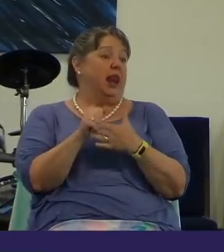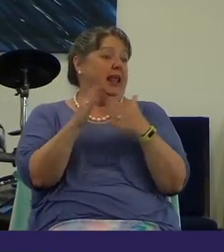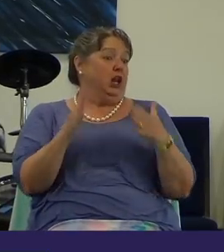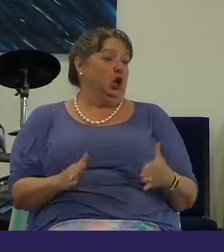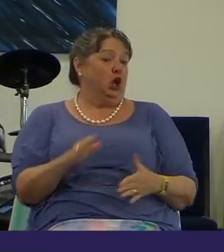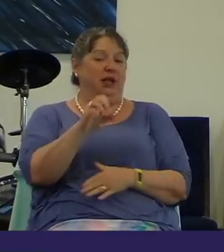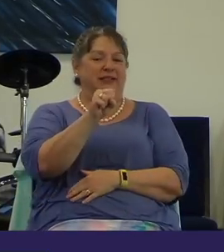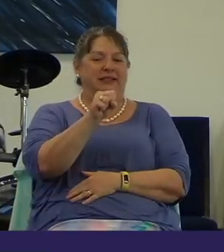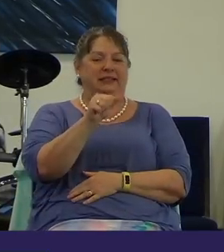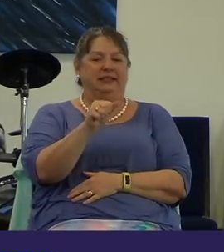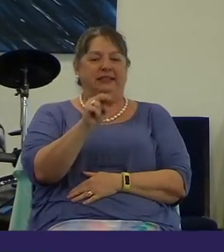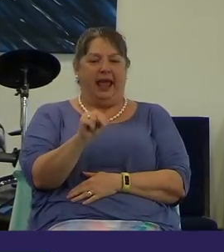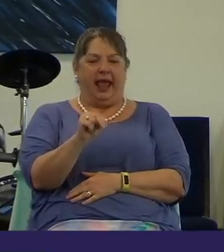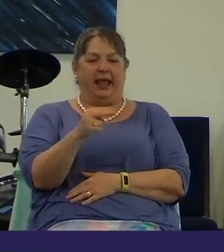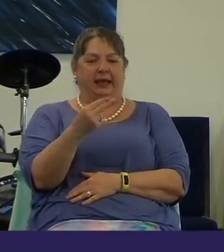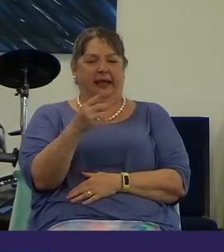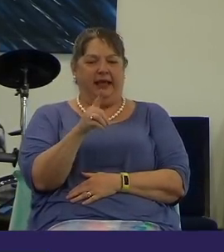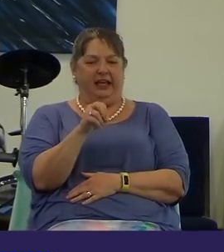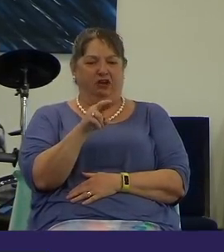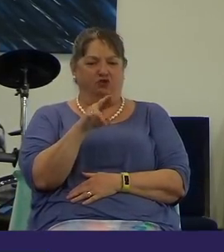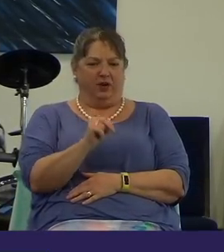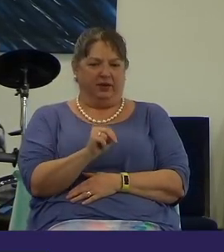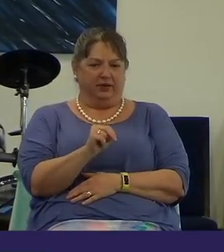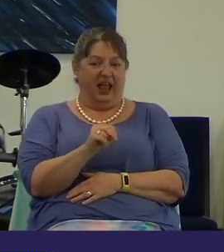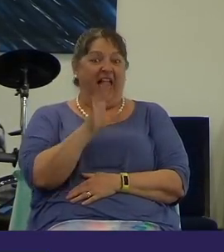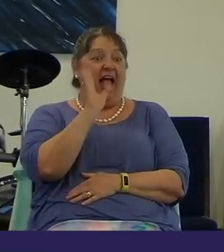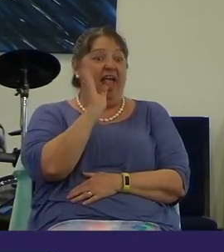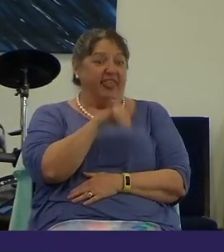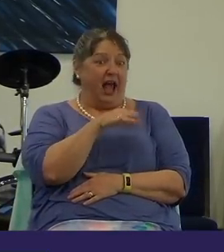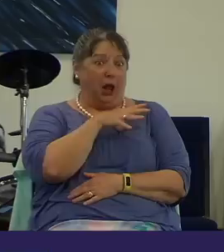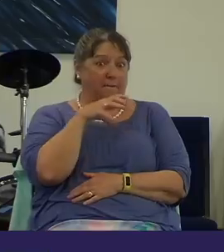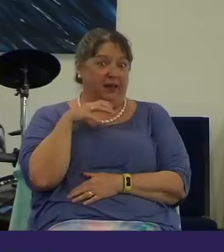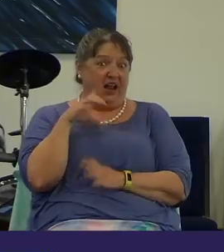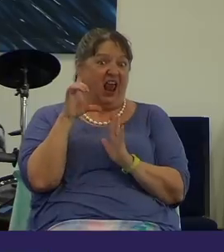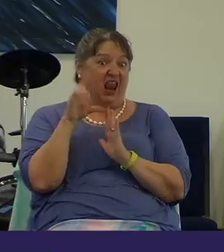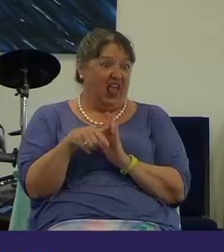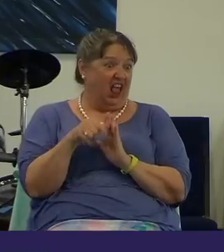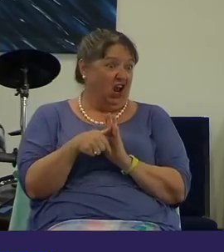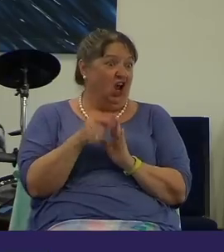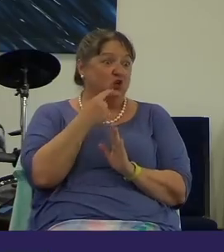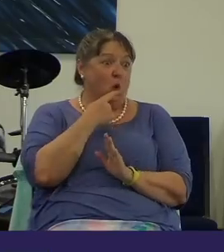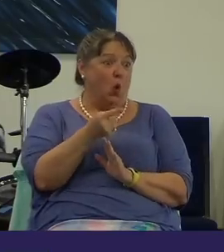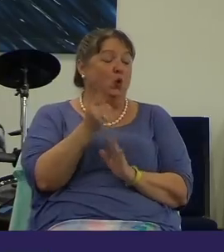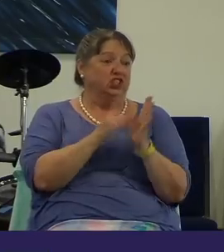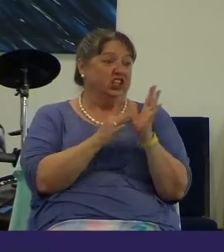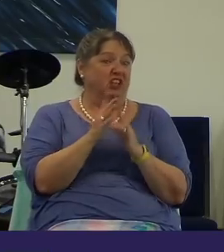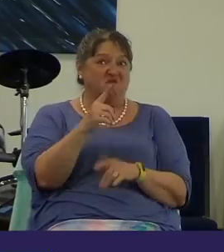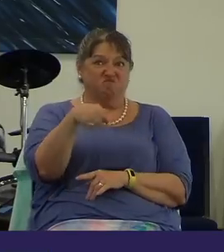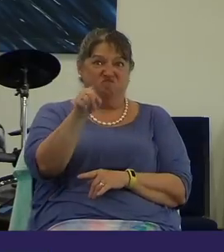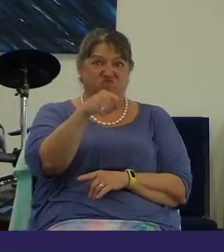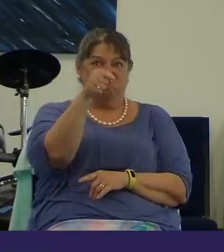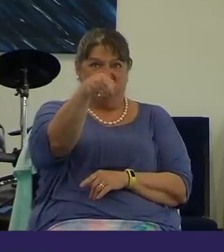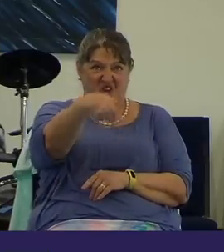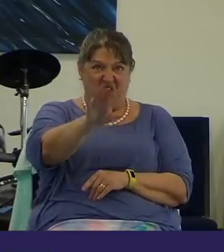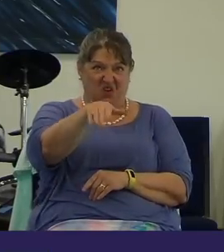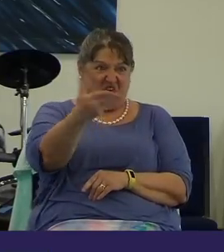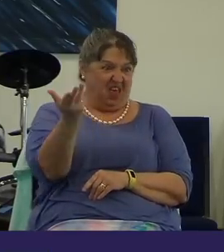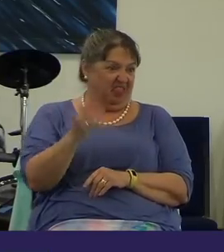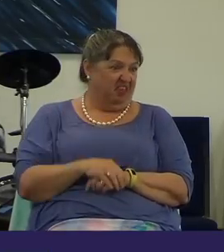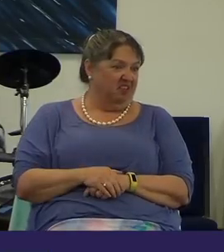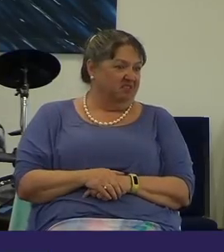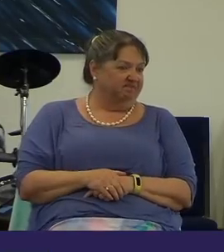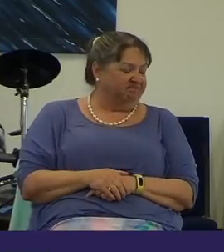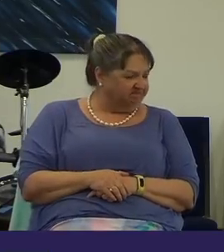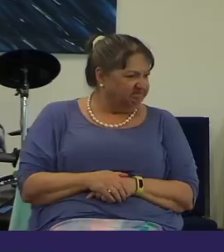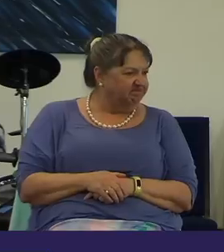ones to condemn Jesus to death. He was a part of the Sanhedrin. This is what makes this is powerful,